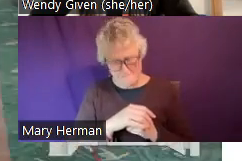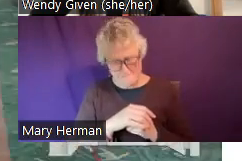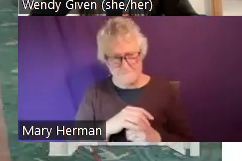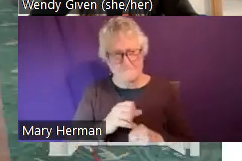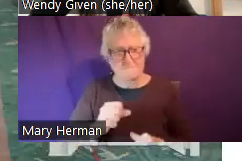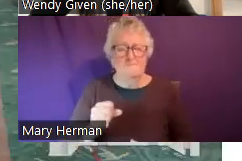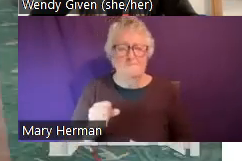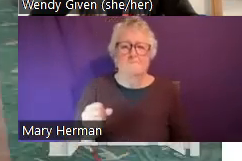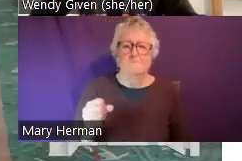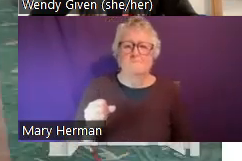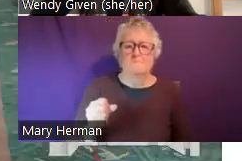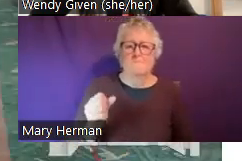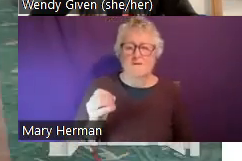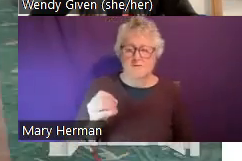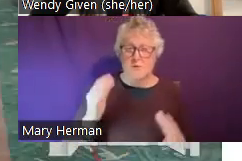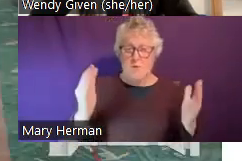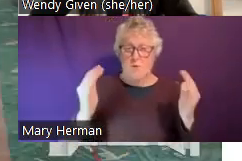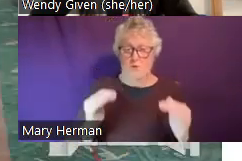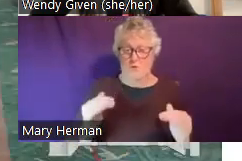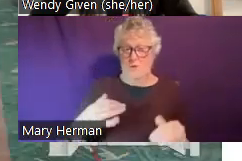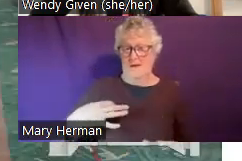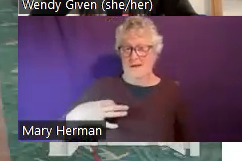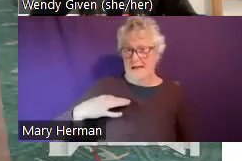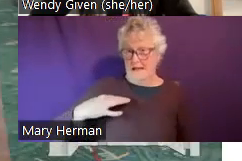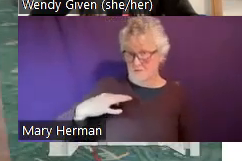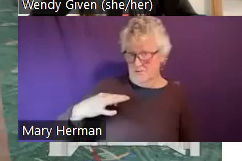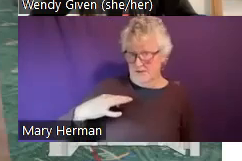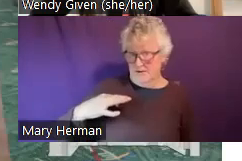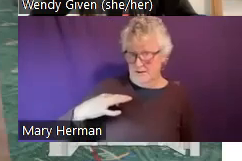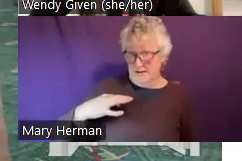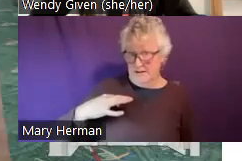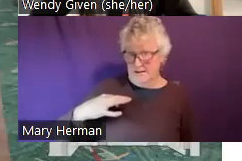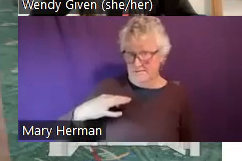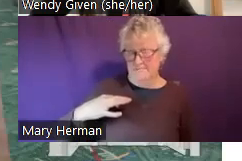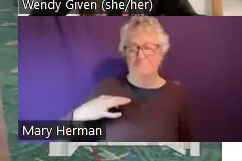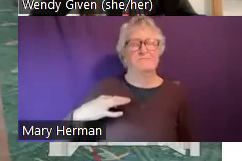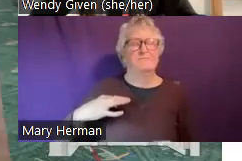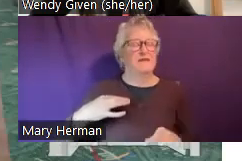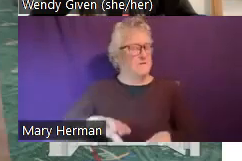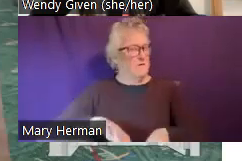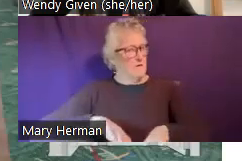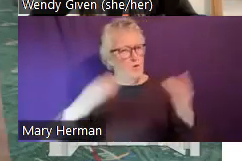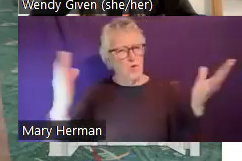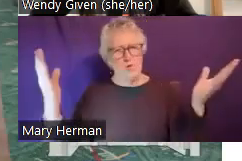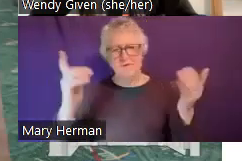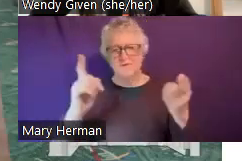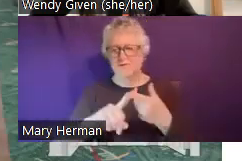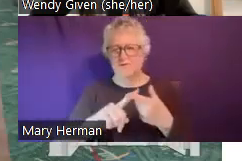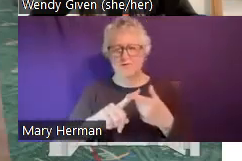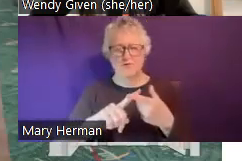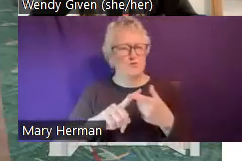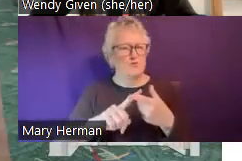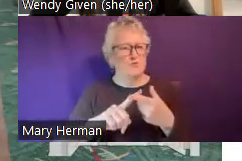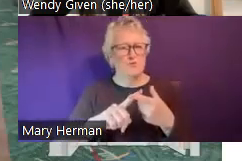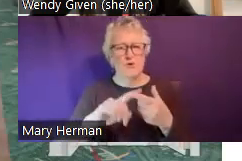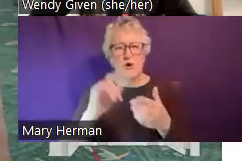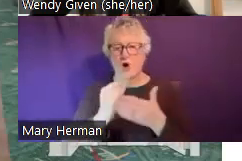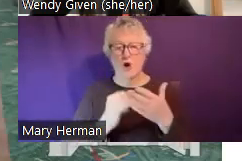So eligibility, this is open to artists living in the United States and